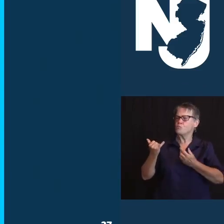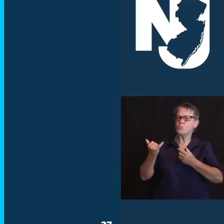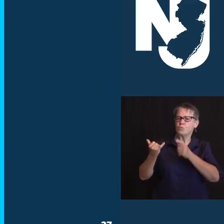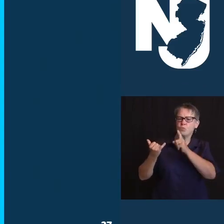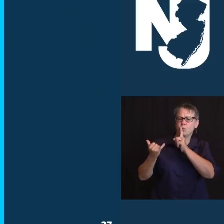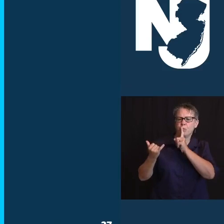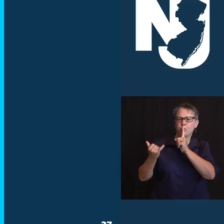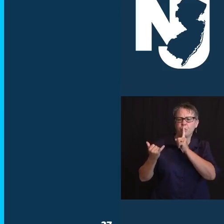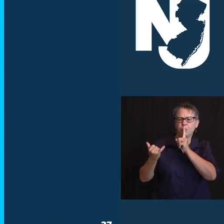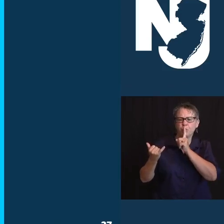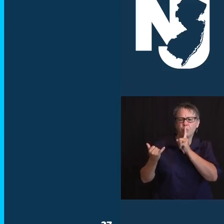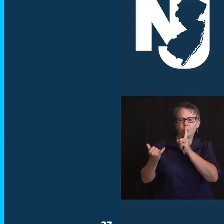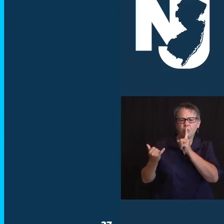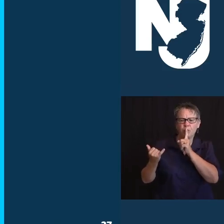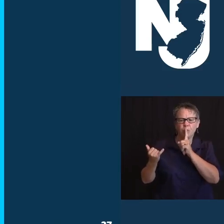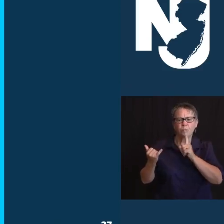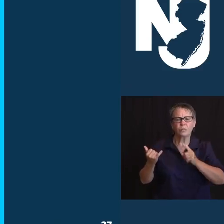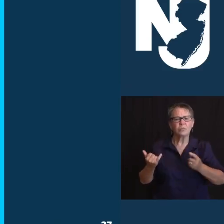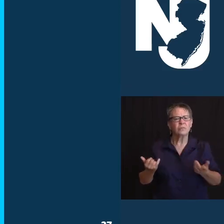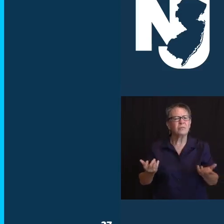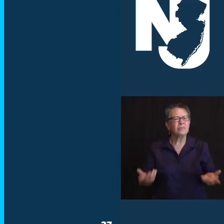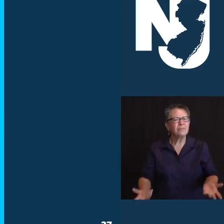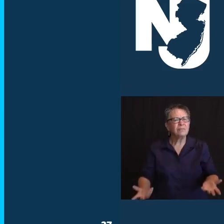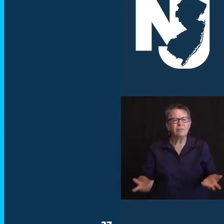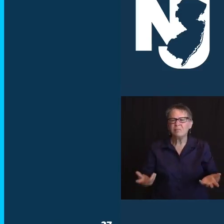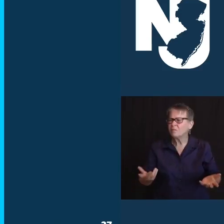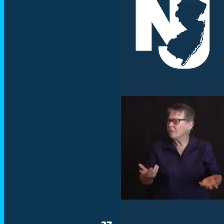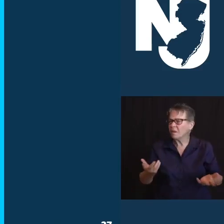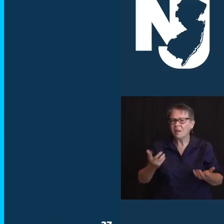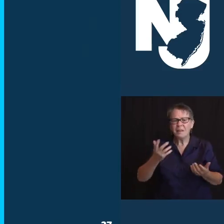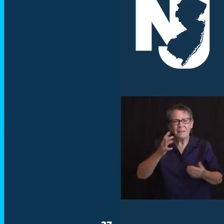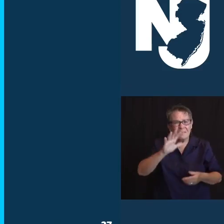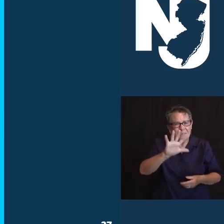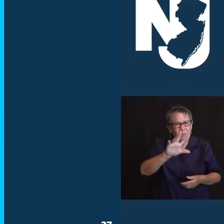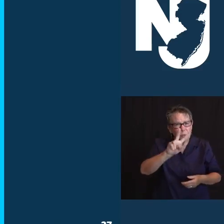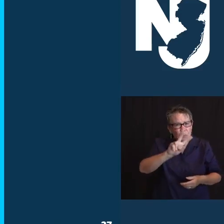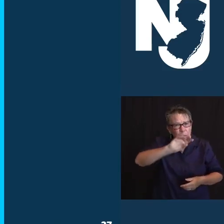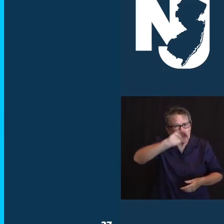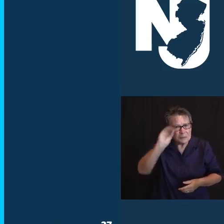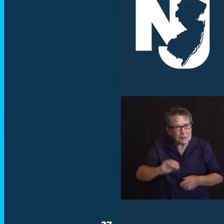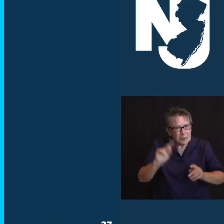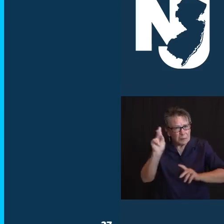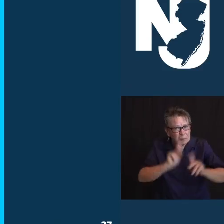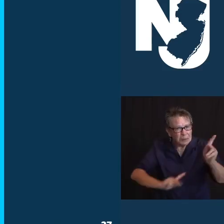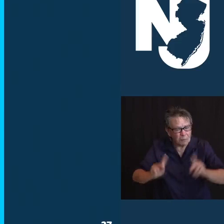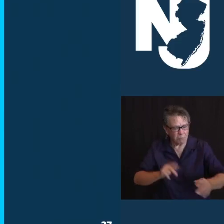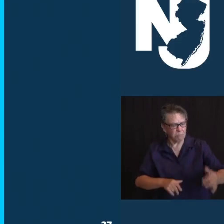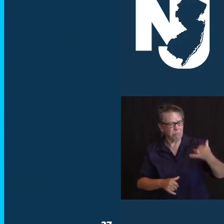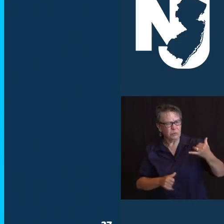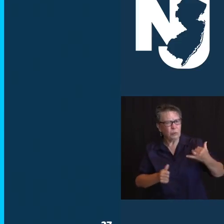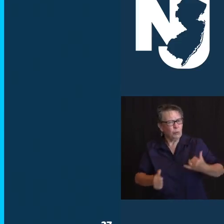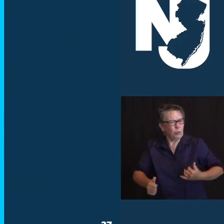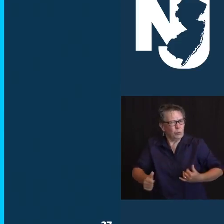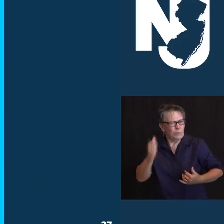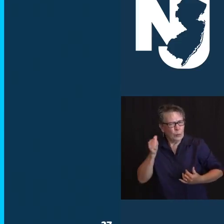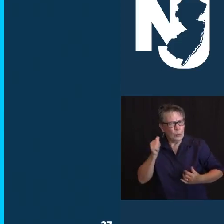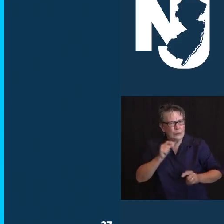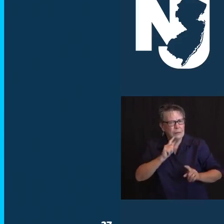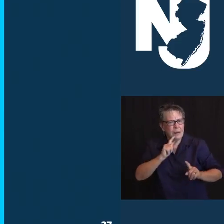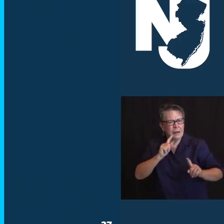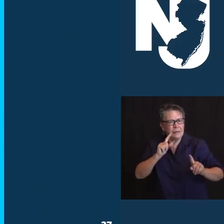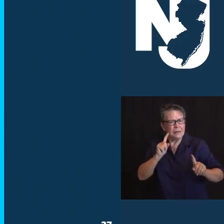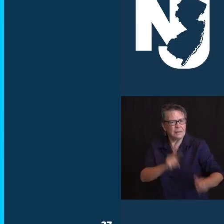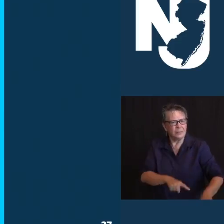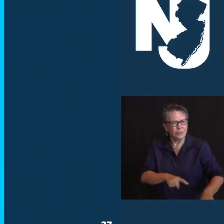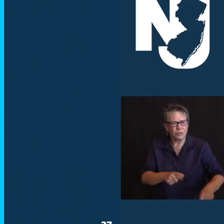And the number of people not picking up the call is 19%. It is essential that residents join